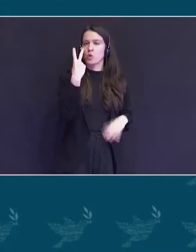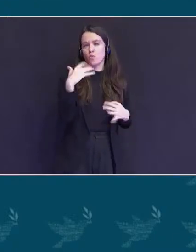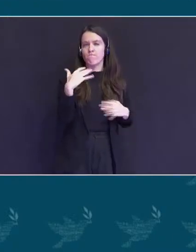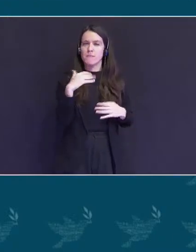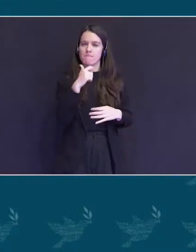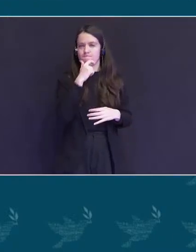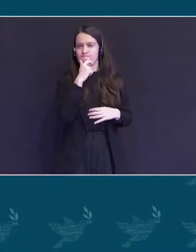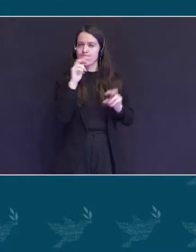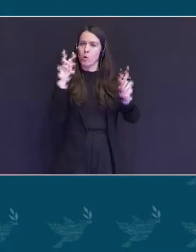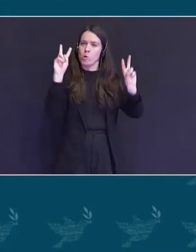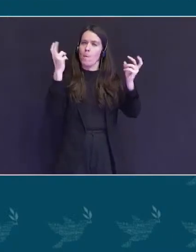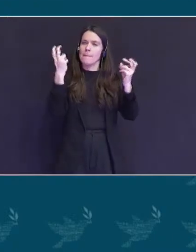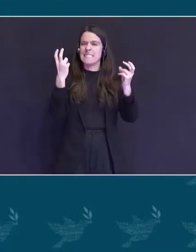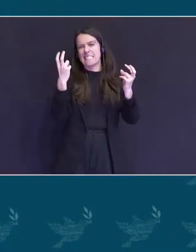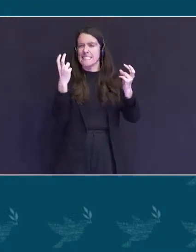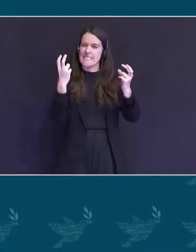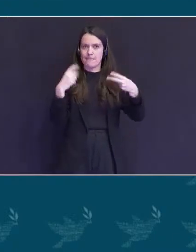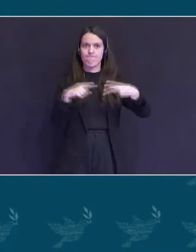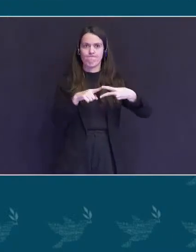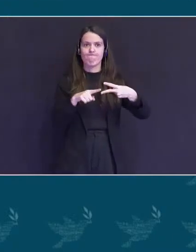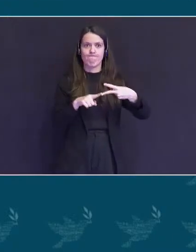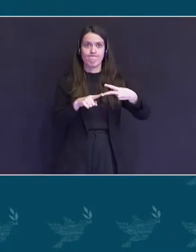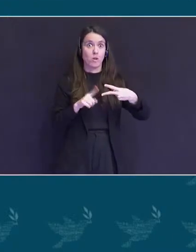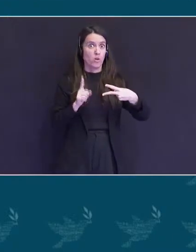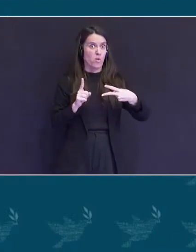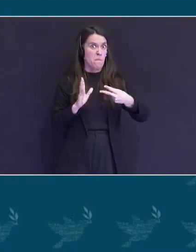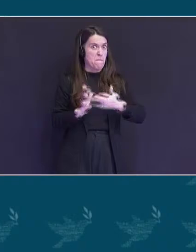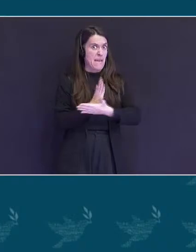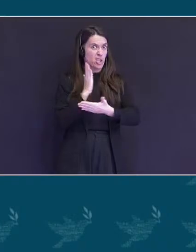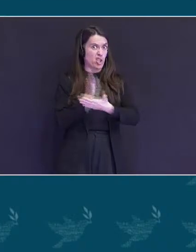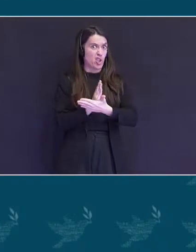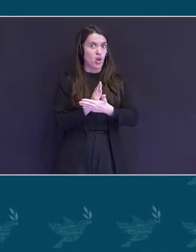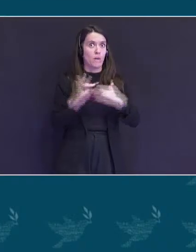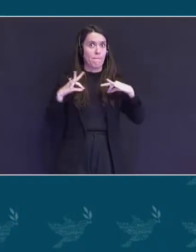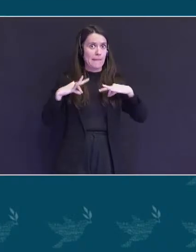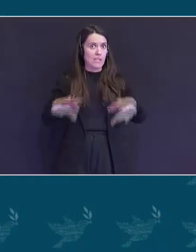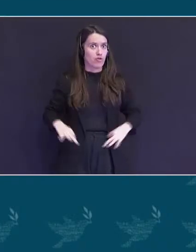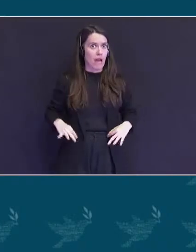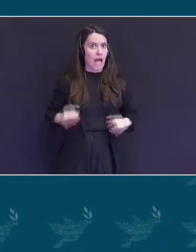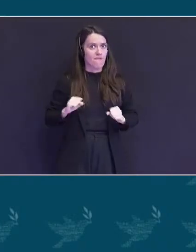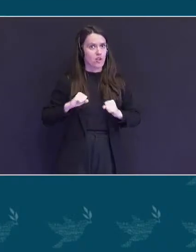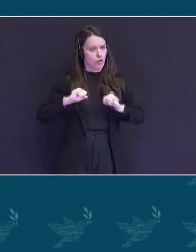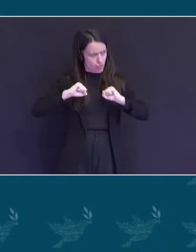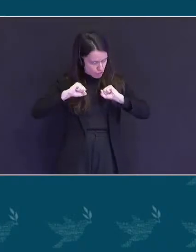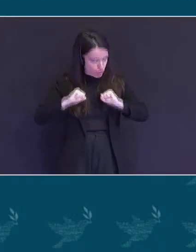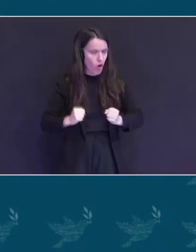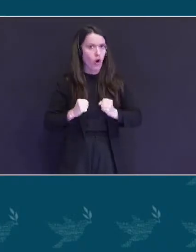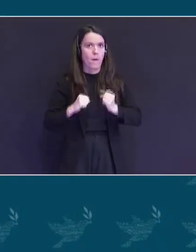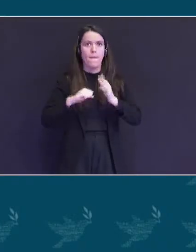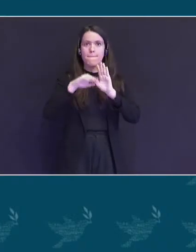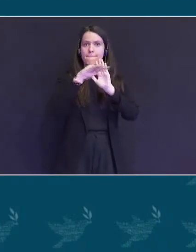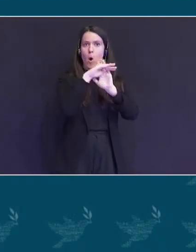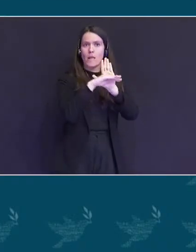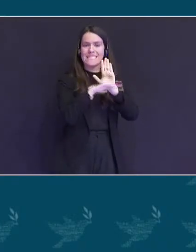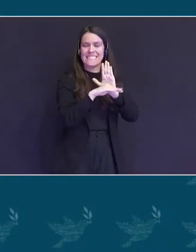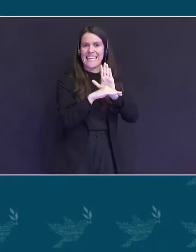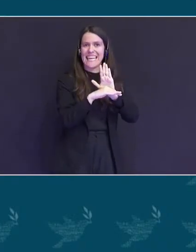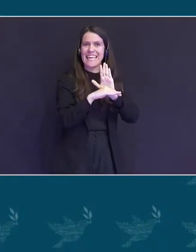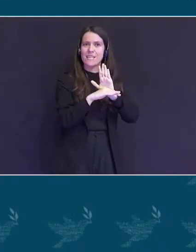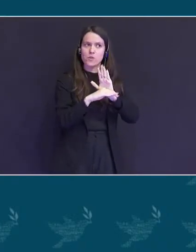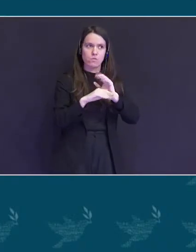Firstly, we've got to make sure that ministries have got strong policies that advocate for use